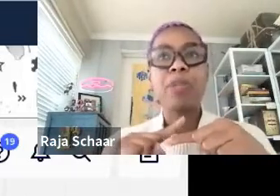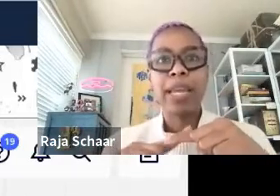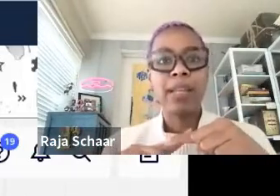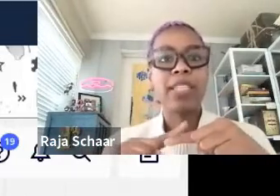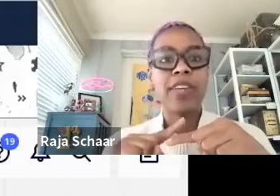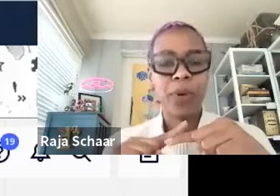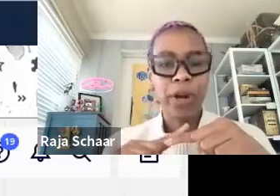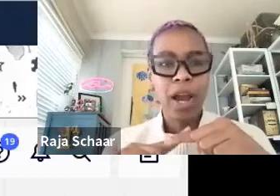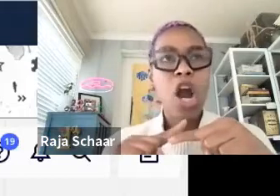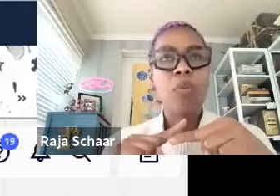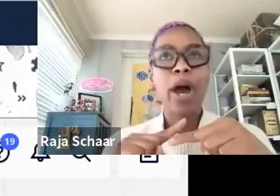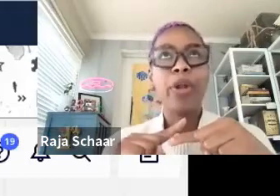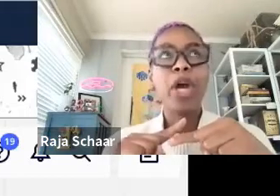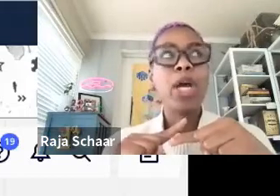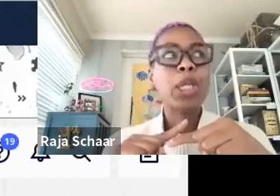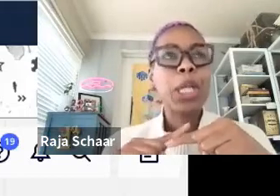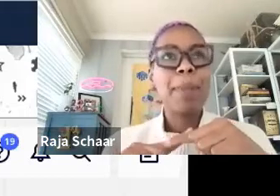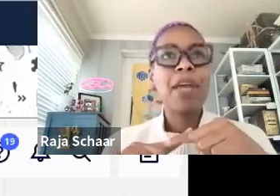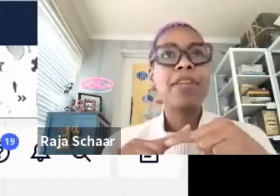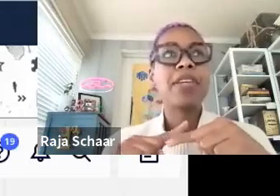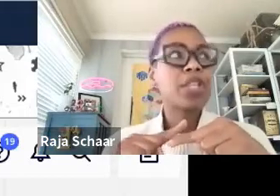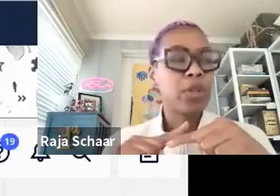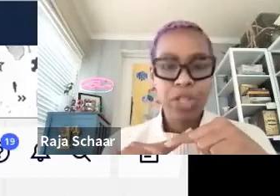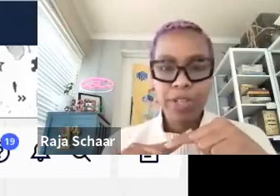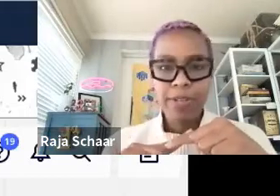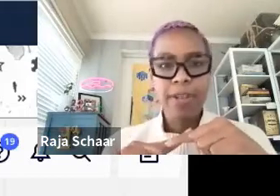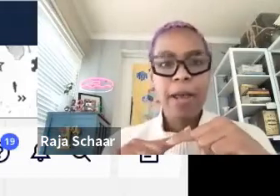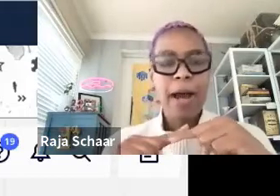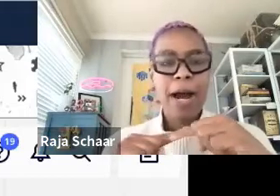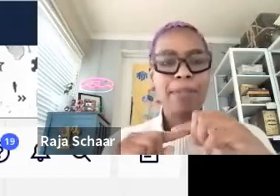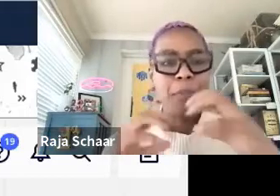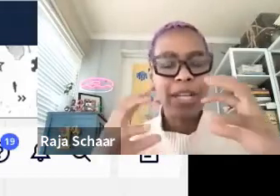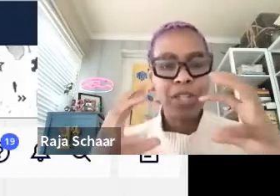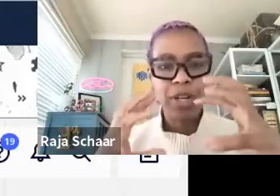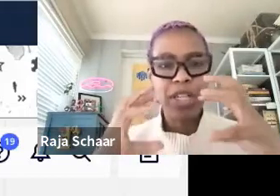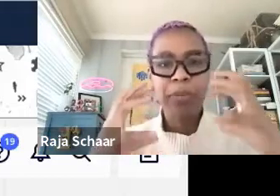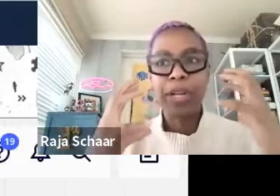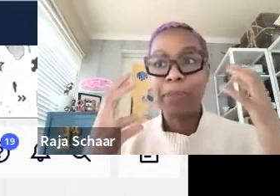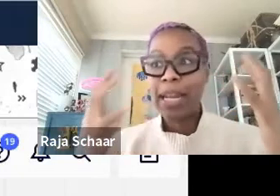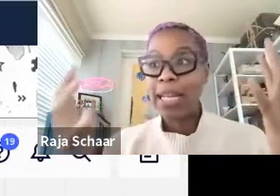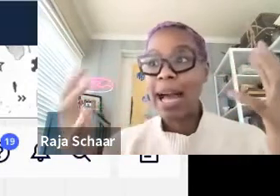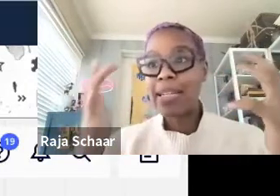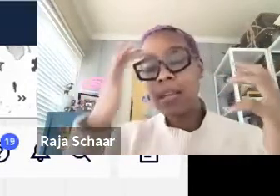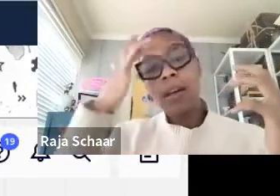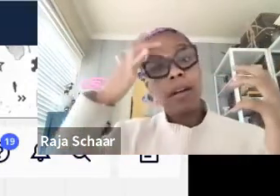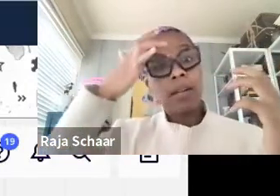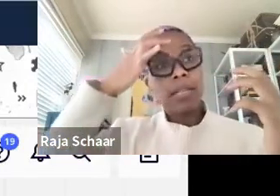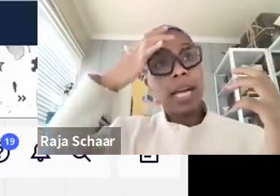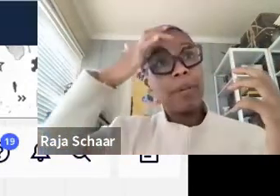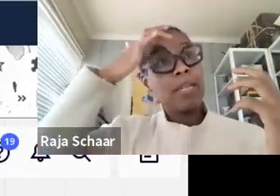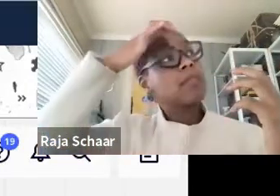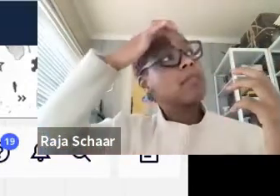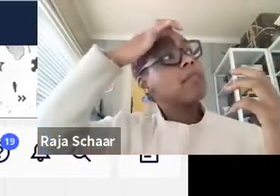do speculative work around climate solutions. So my students participating in a class